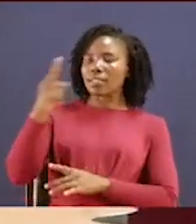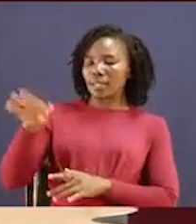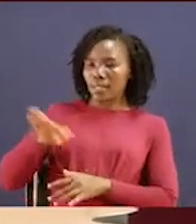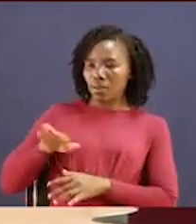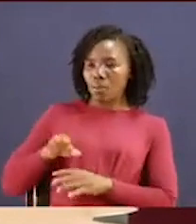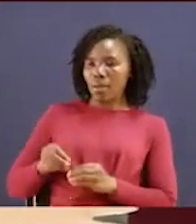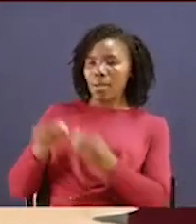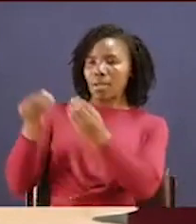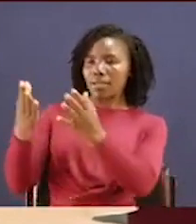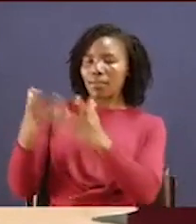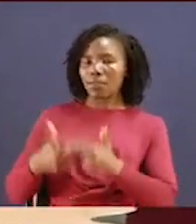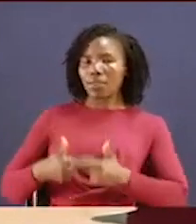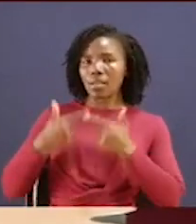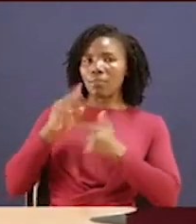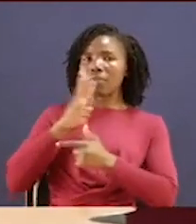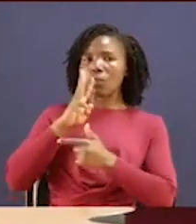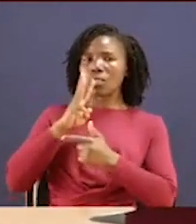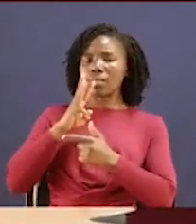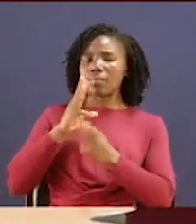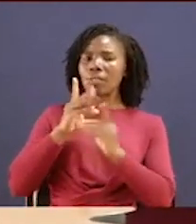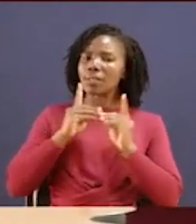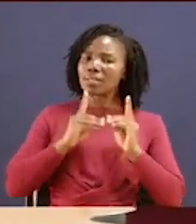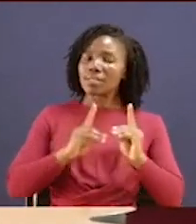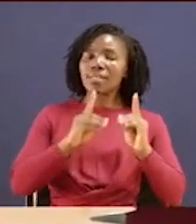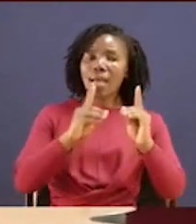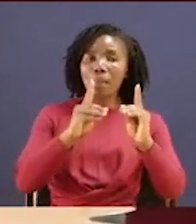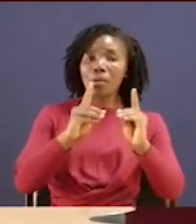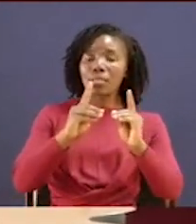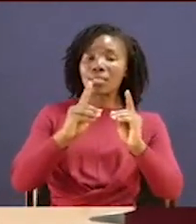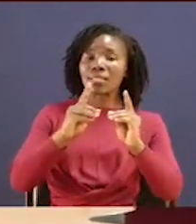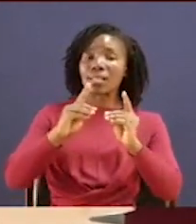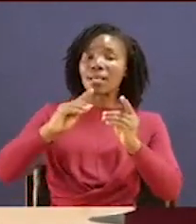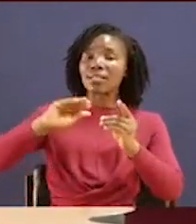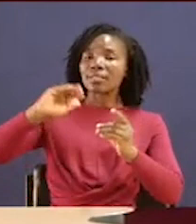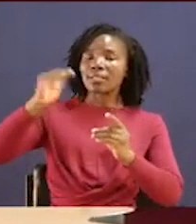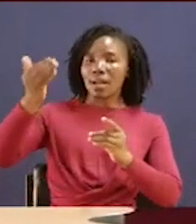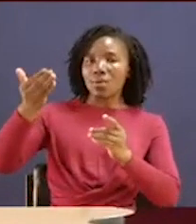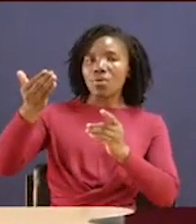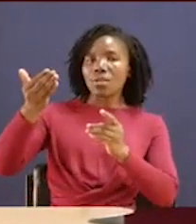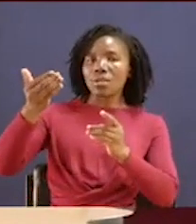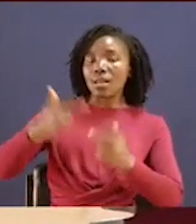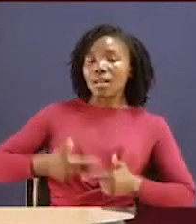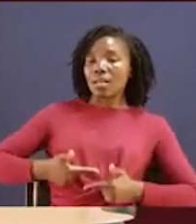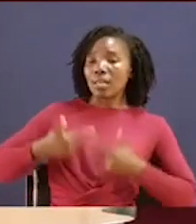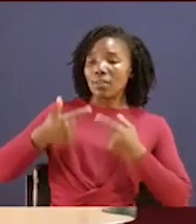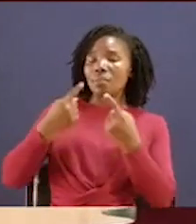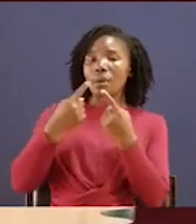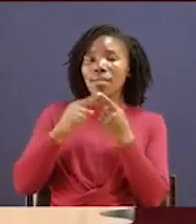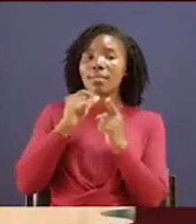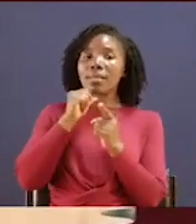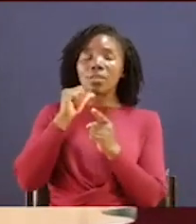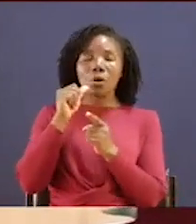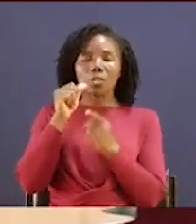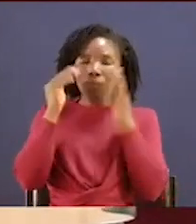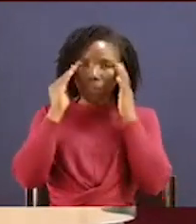here. They have been in that town, but they miss the point. They don't see the souls of men